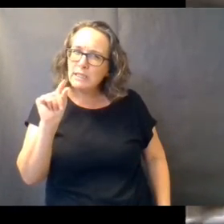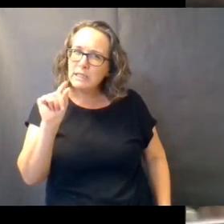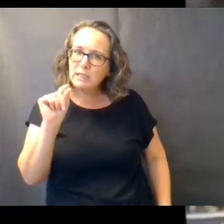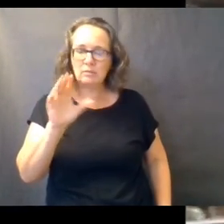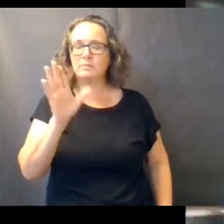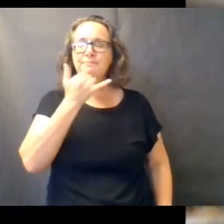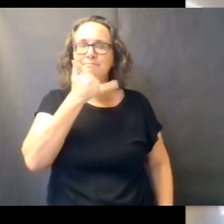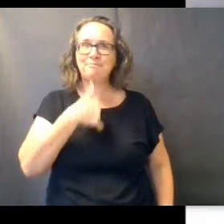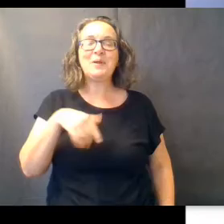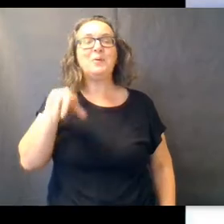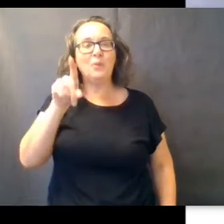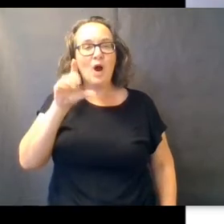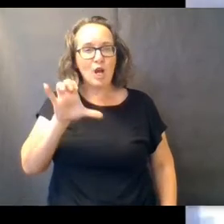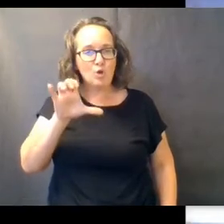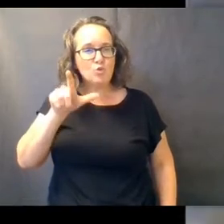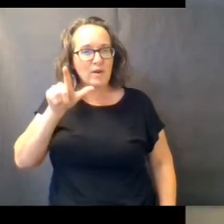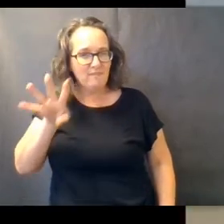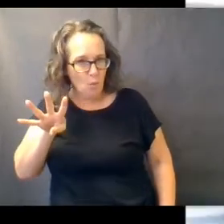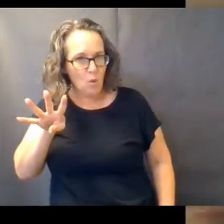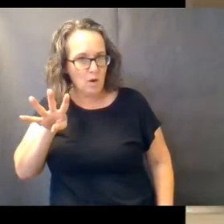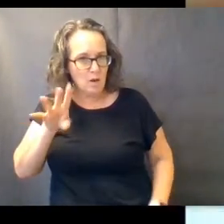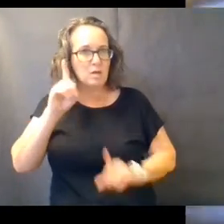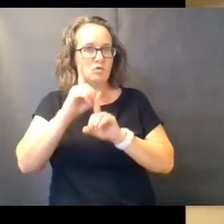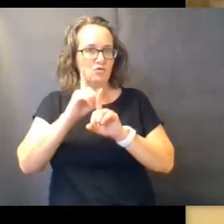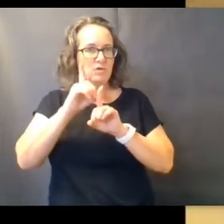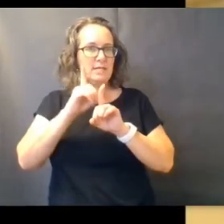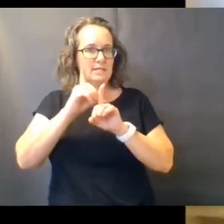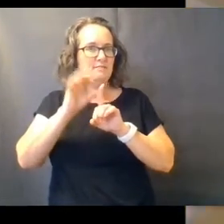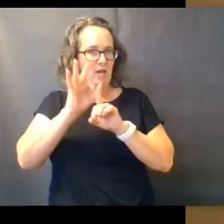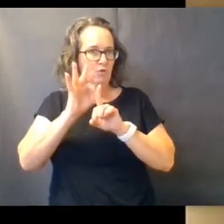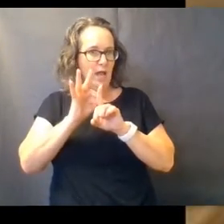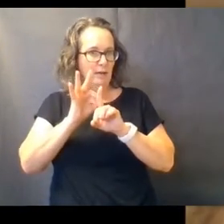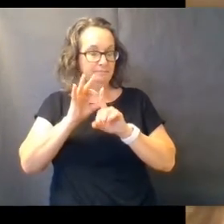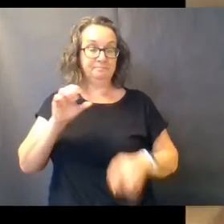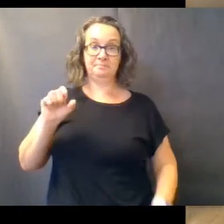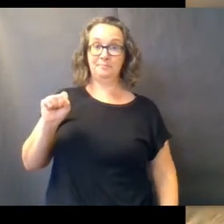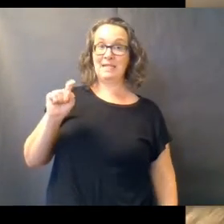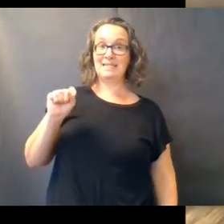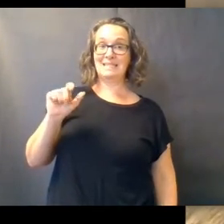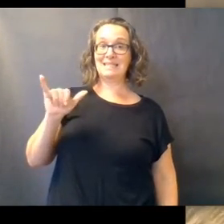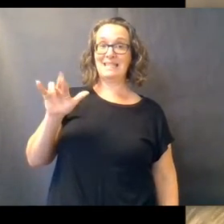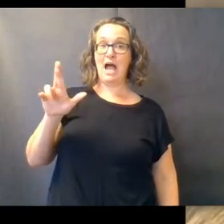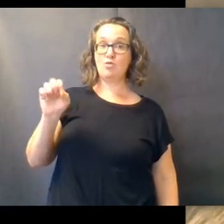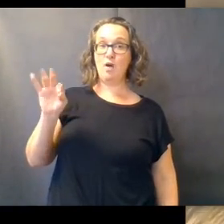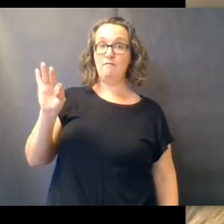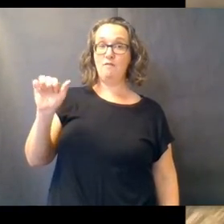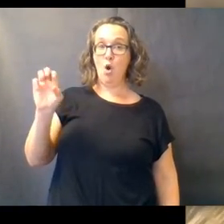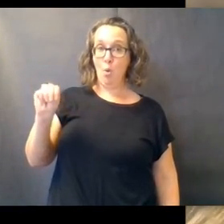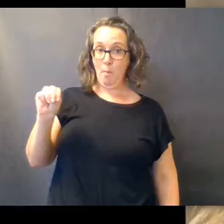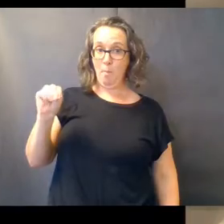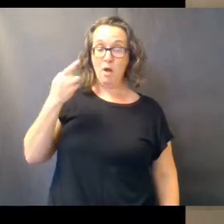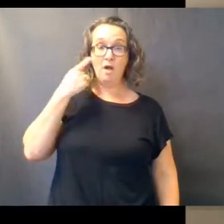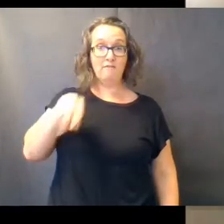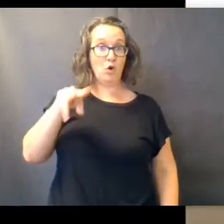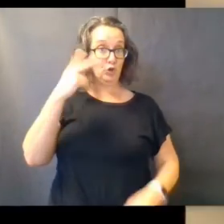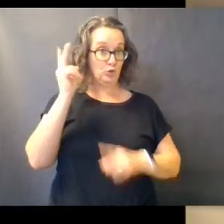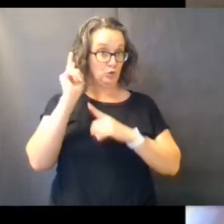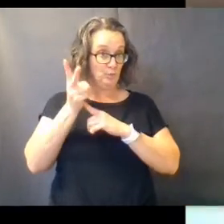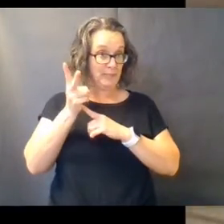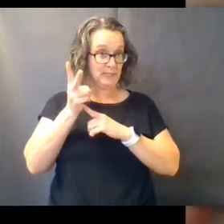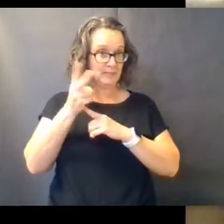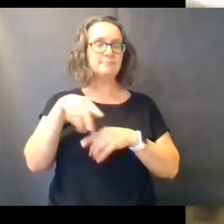124 degrees Fahrenheit. So for styrofoam, for 2 minutes, I'm going to write 124